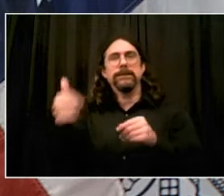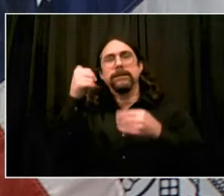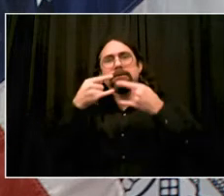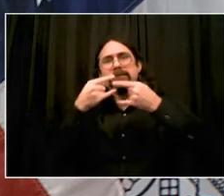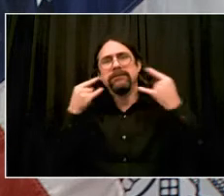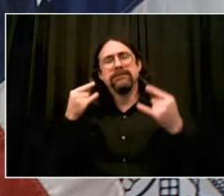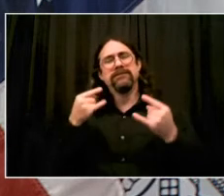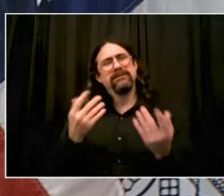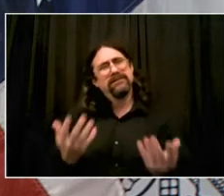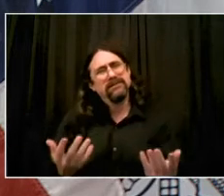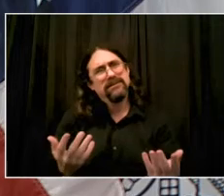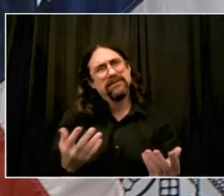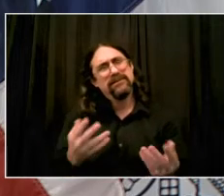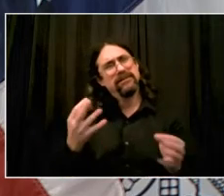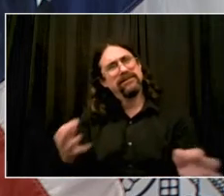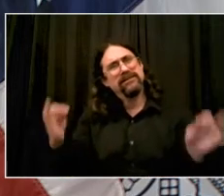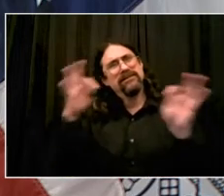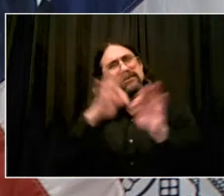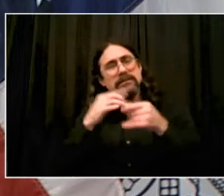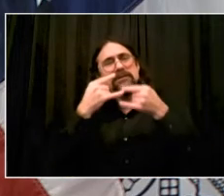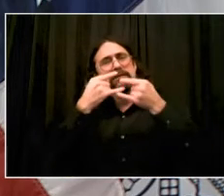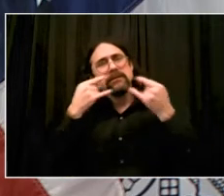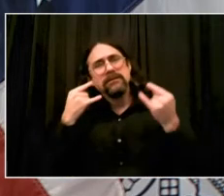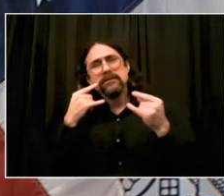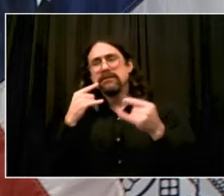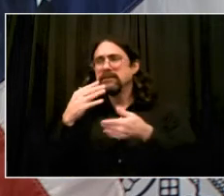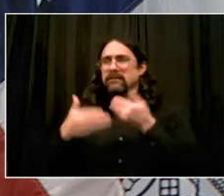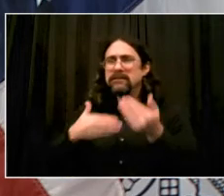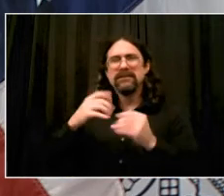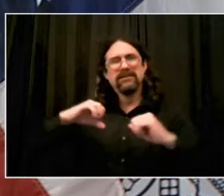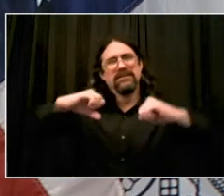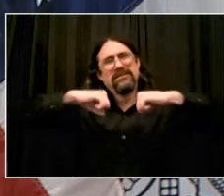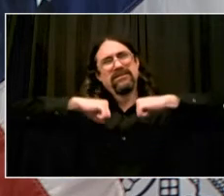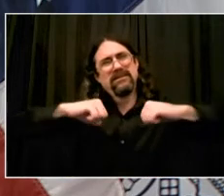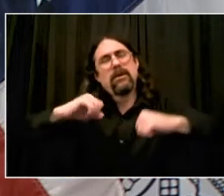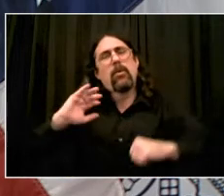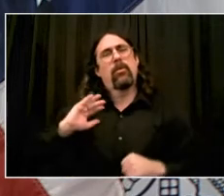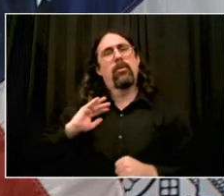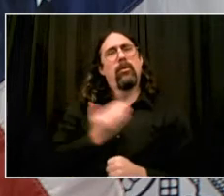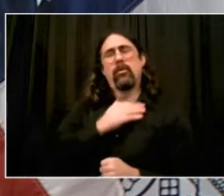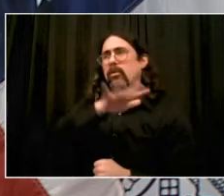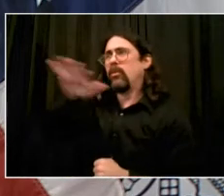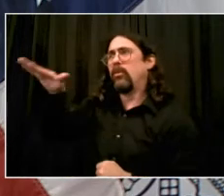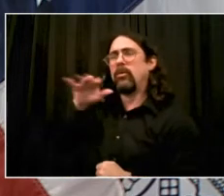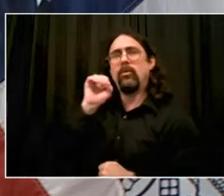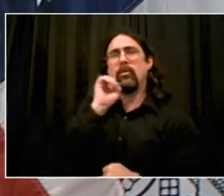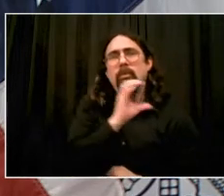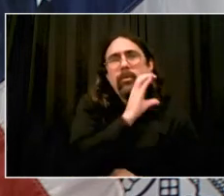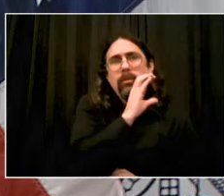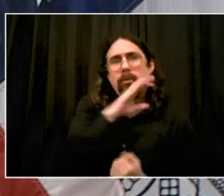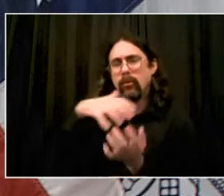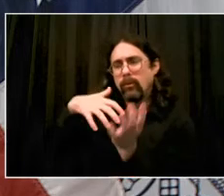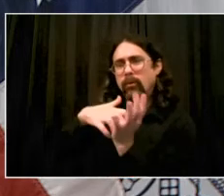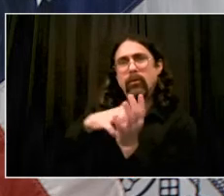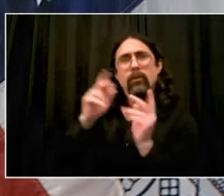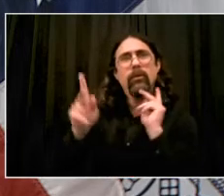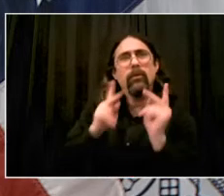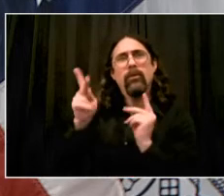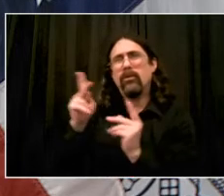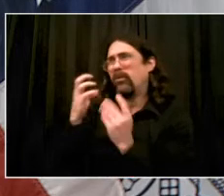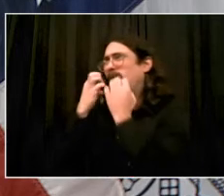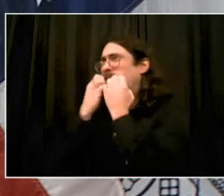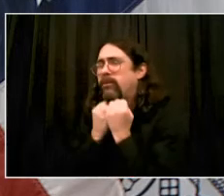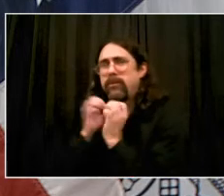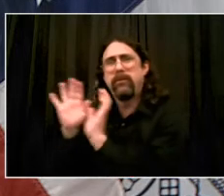needs. I am concerned there's some communities where there's too many voices saying don't wear masks and